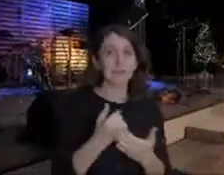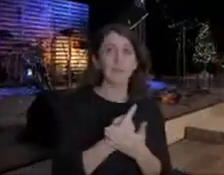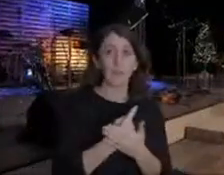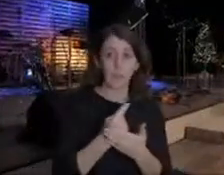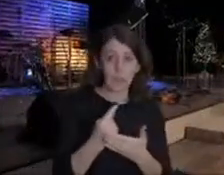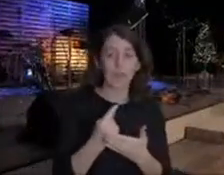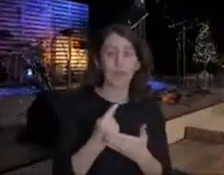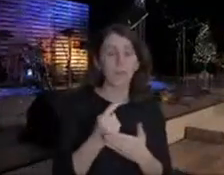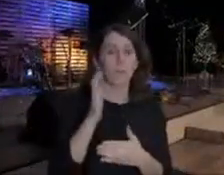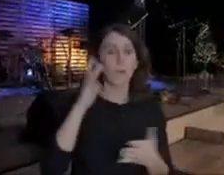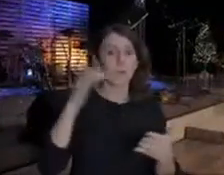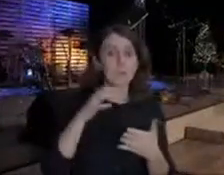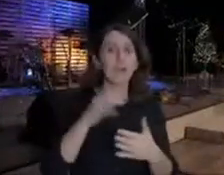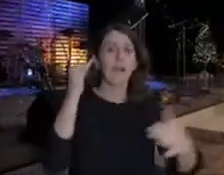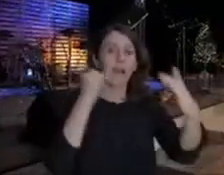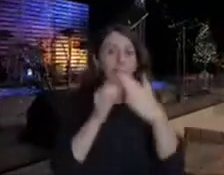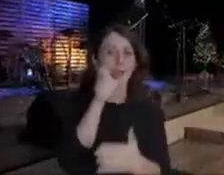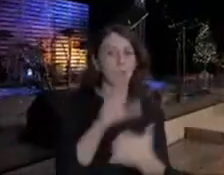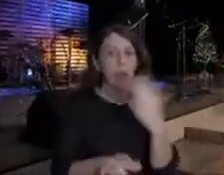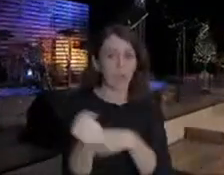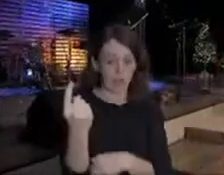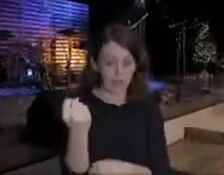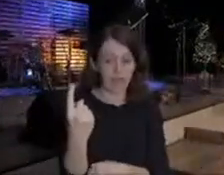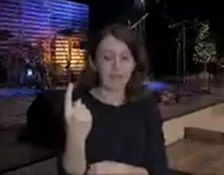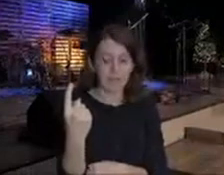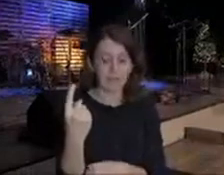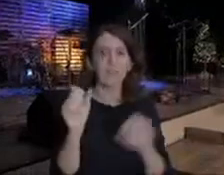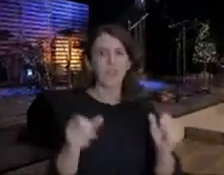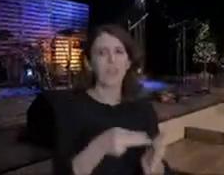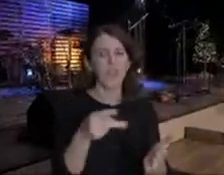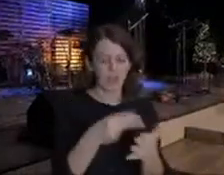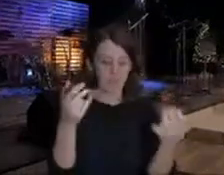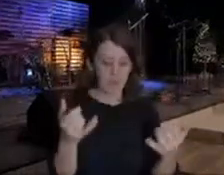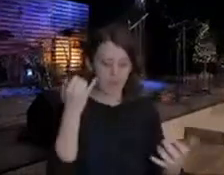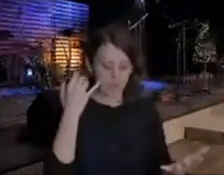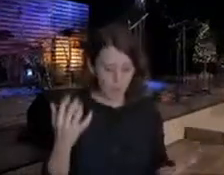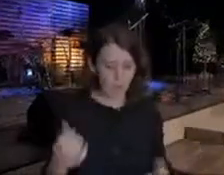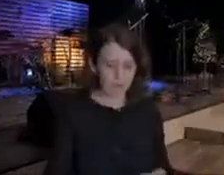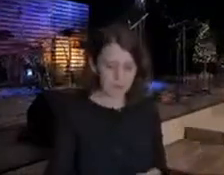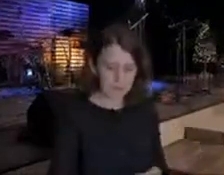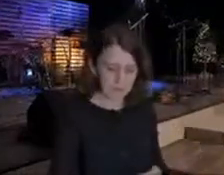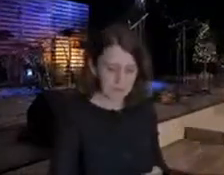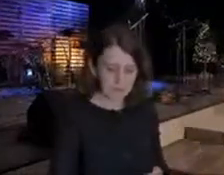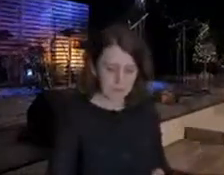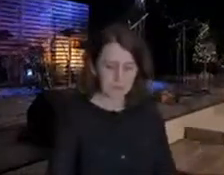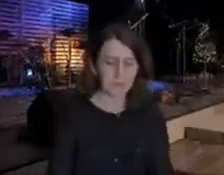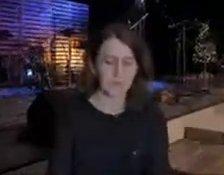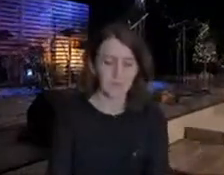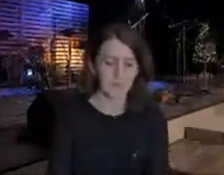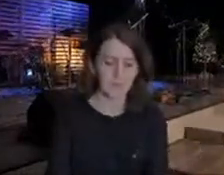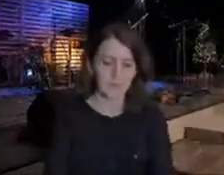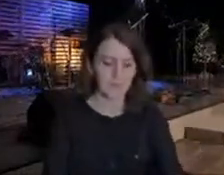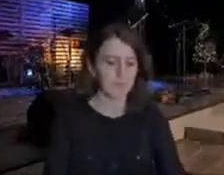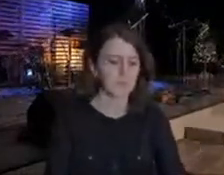Isaiah 9. In fact, we'll be just a couple chapters over in Isaiah chapter 11. So you can go ahead and turn there with me if you'd like. If you are in one of our chair Bibles,